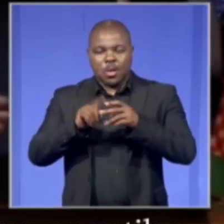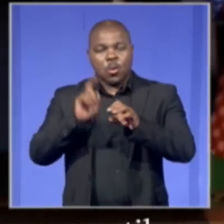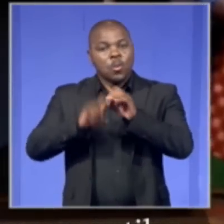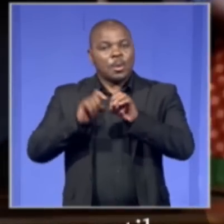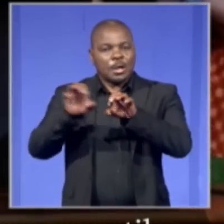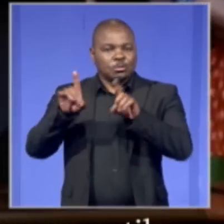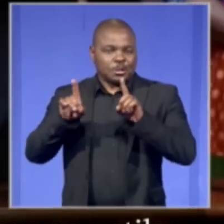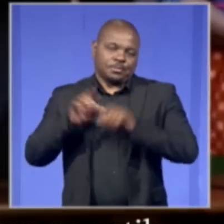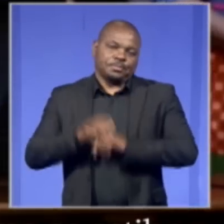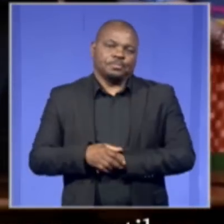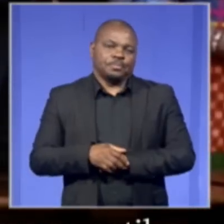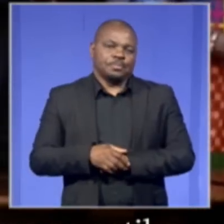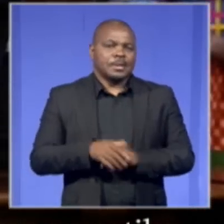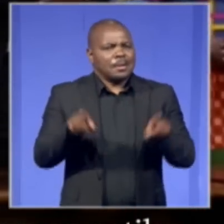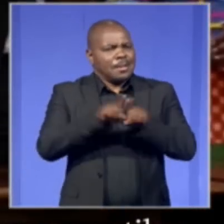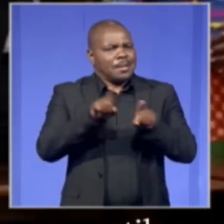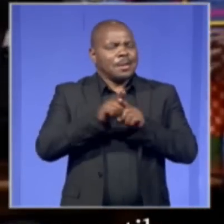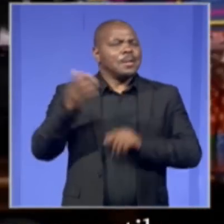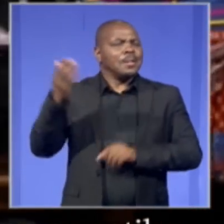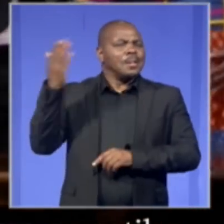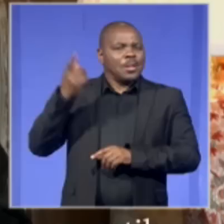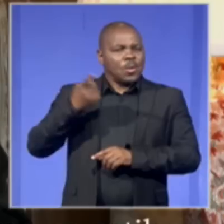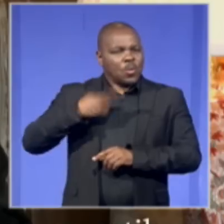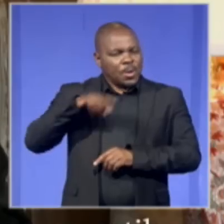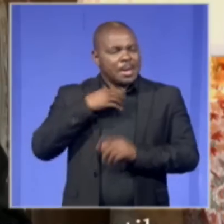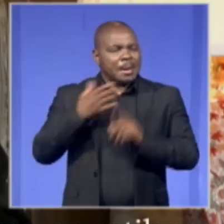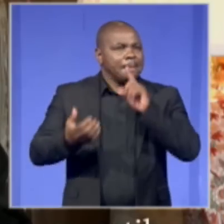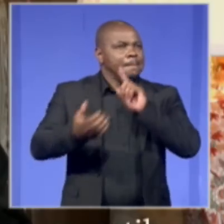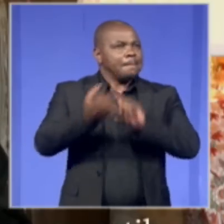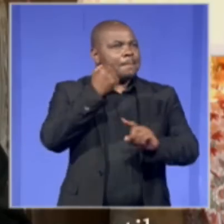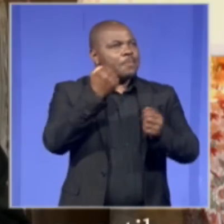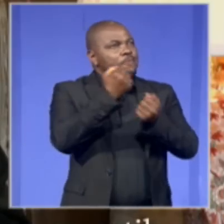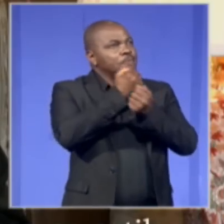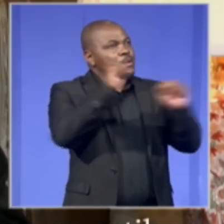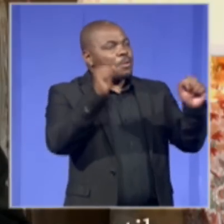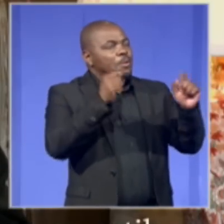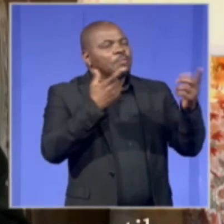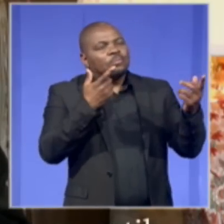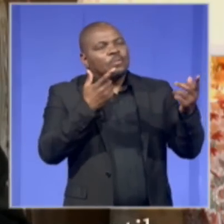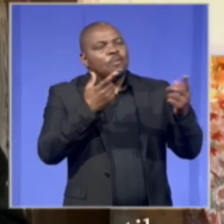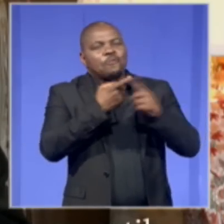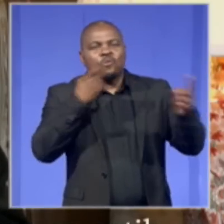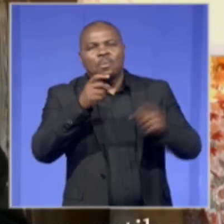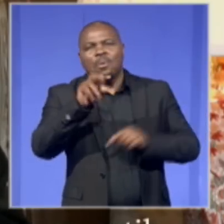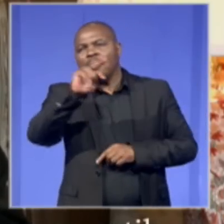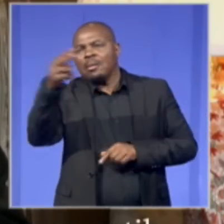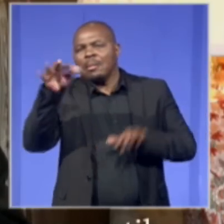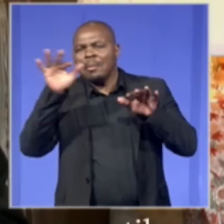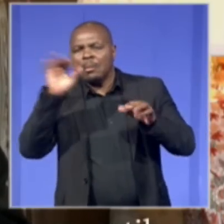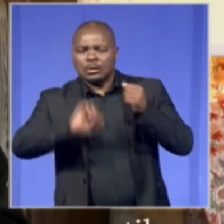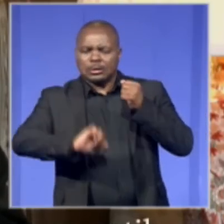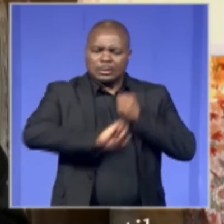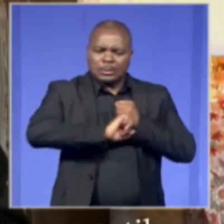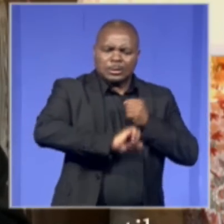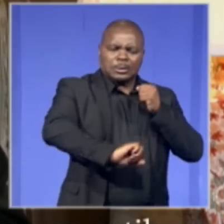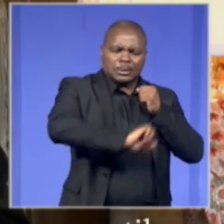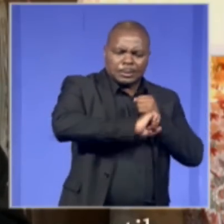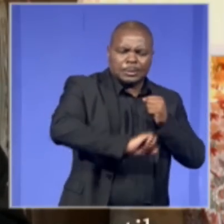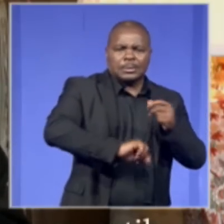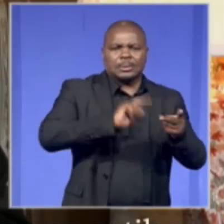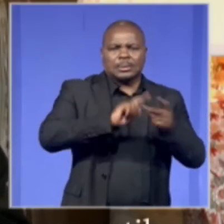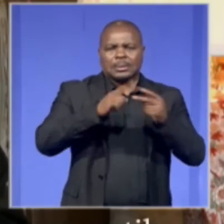Just as we attained our freedom through the support and solidarity of many peoples